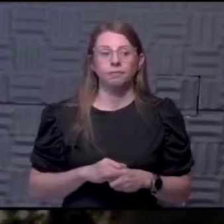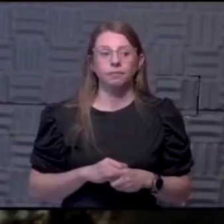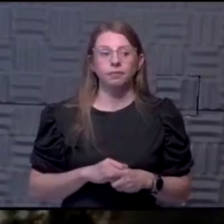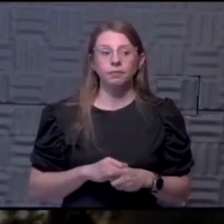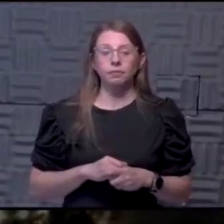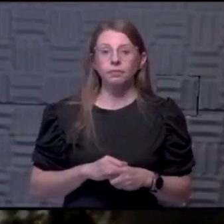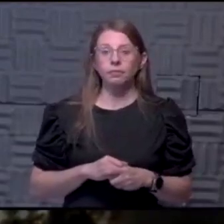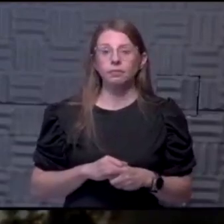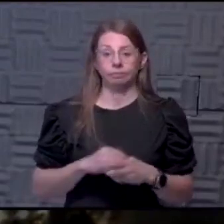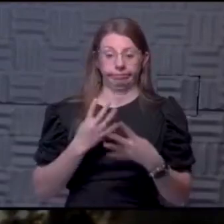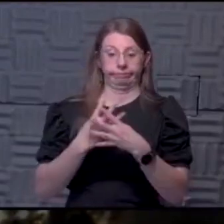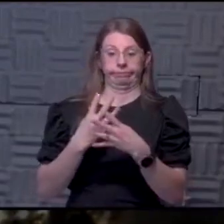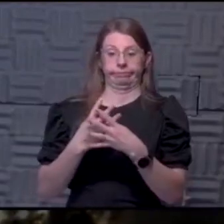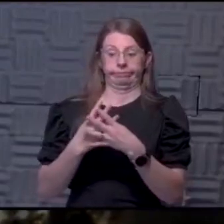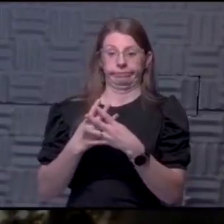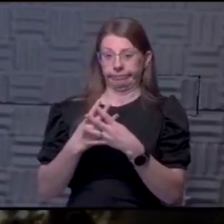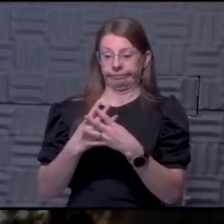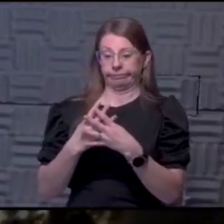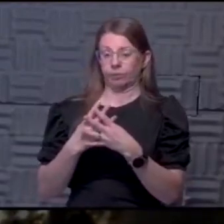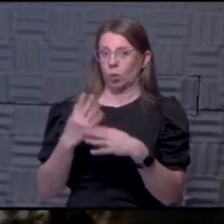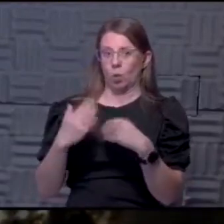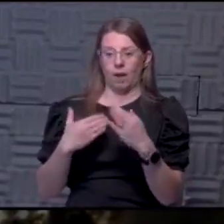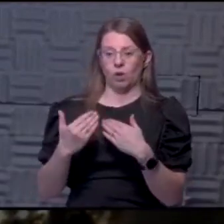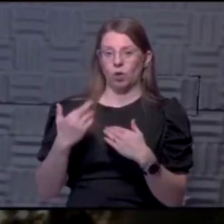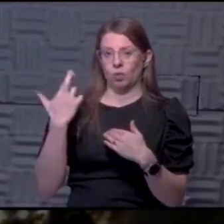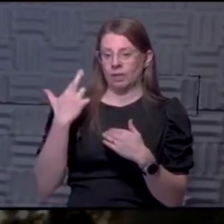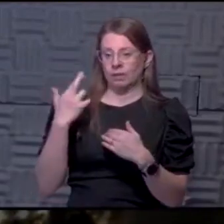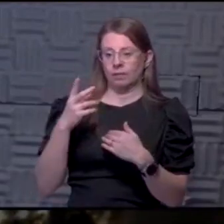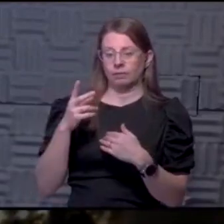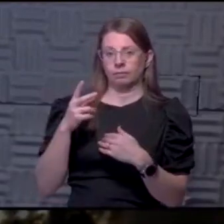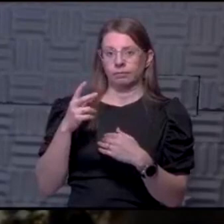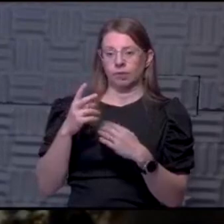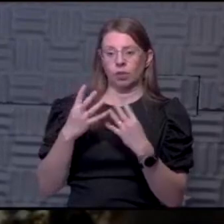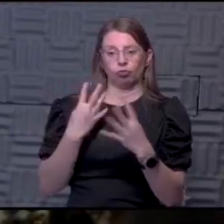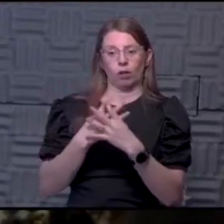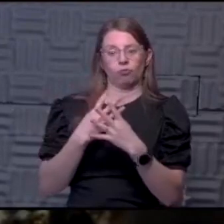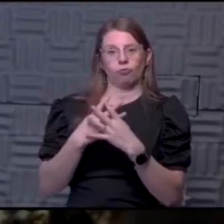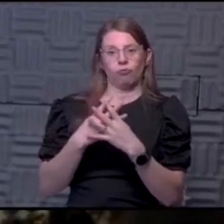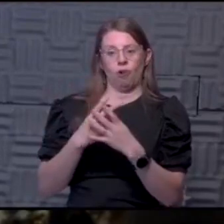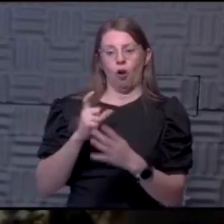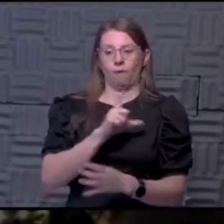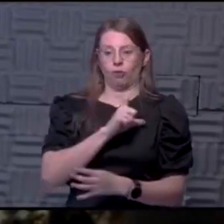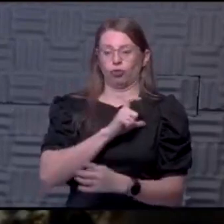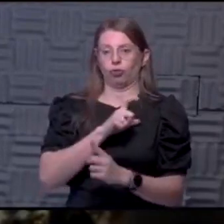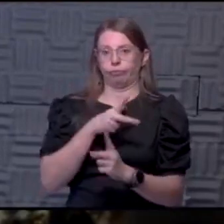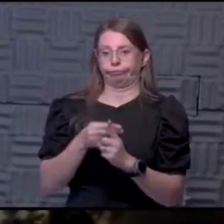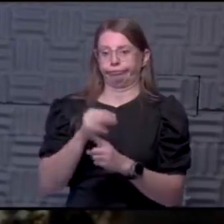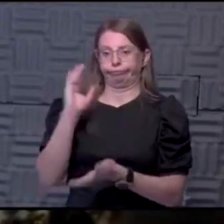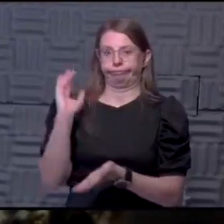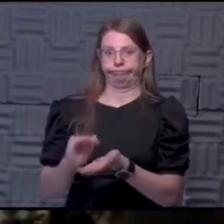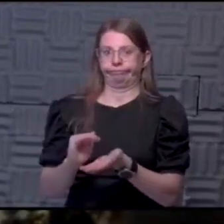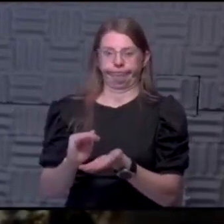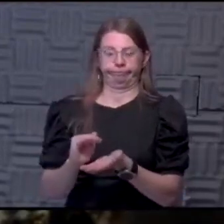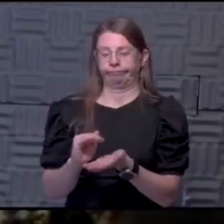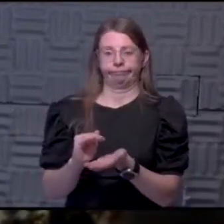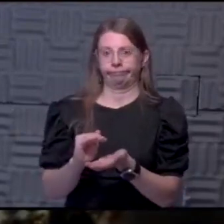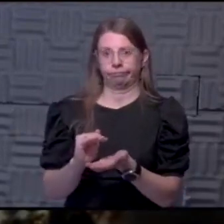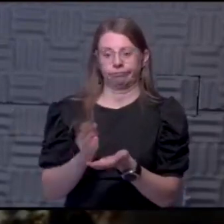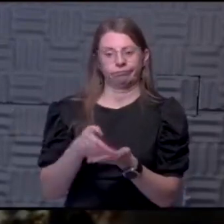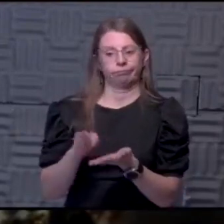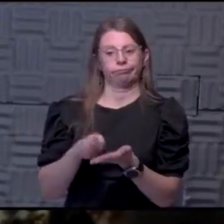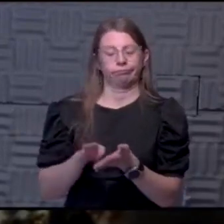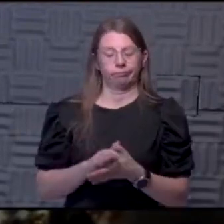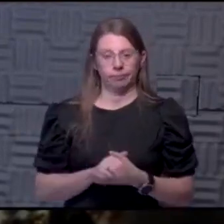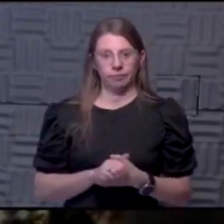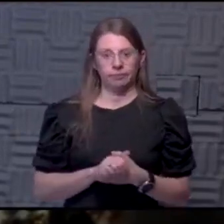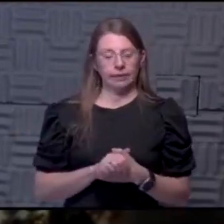the correctional facilities, for whatever reason, correctional officers are fairly low vaccine uptake. And